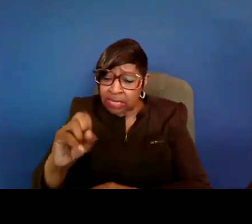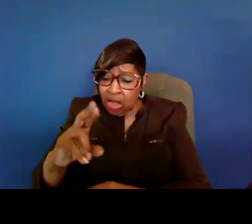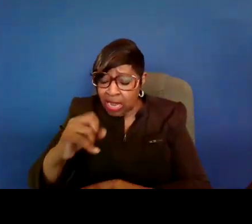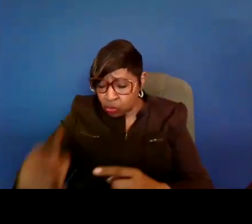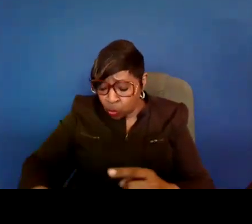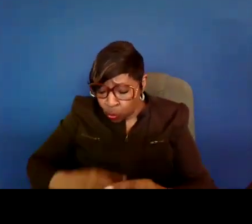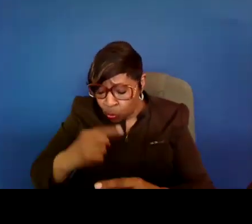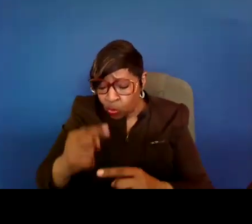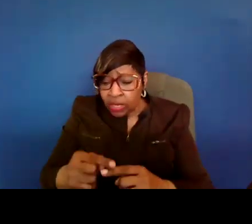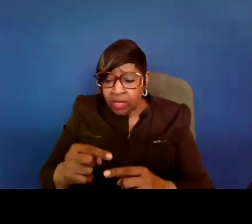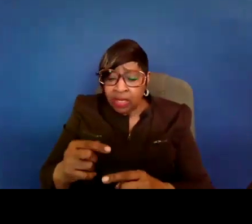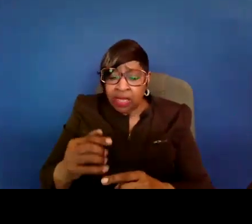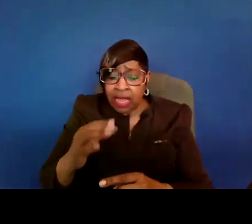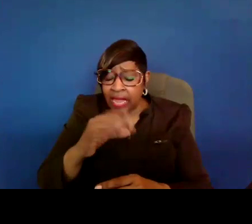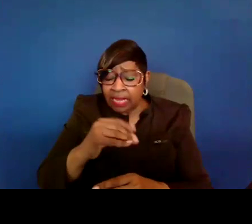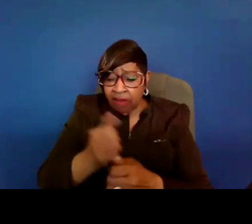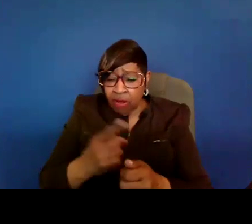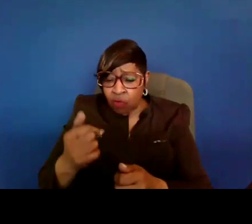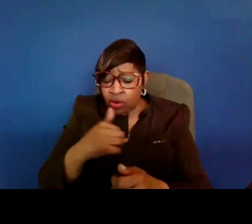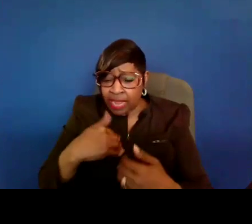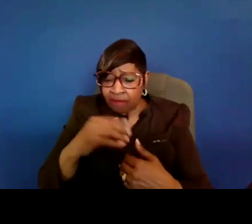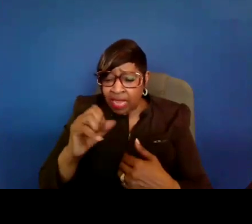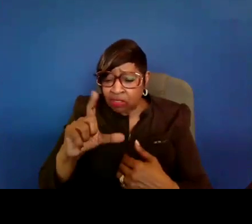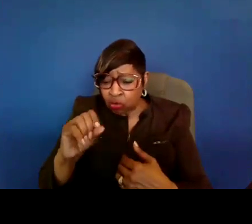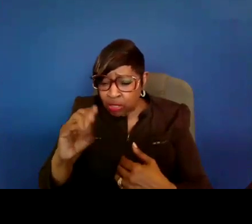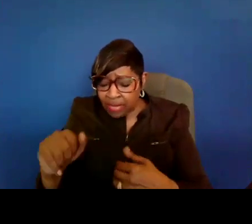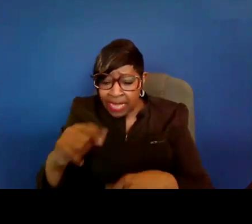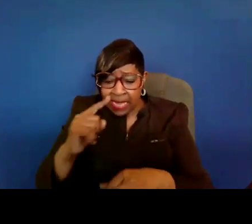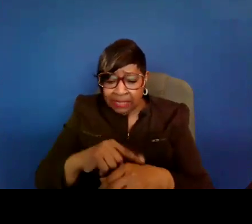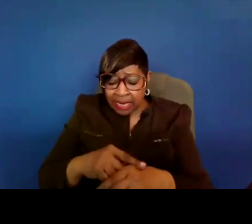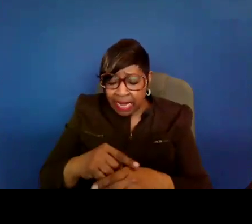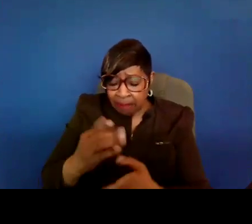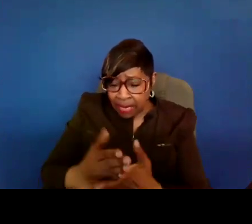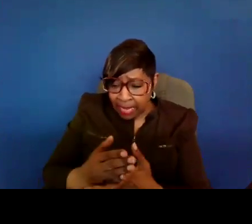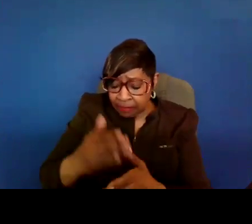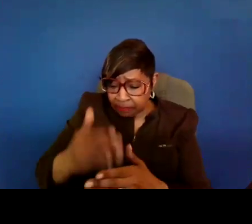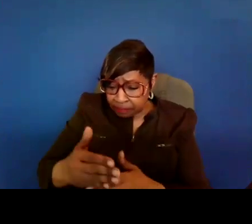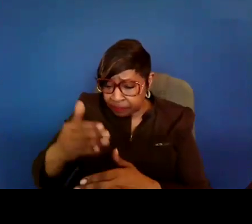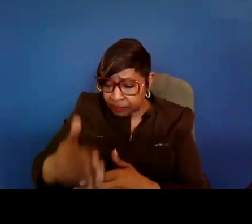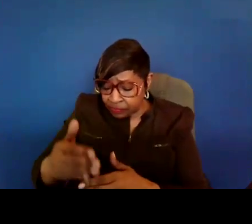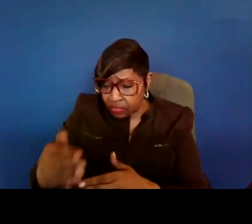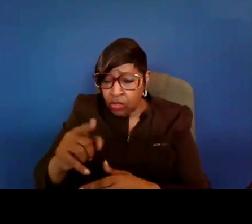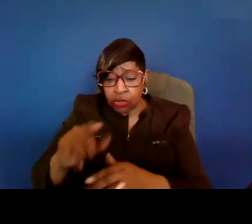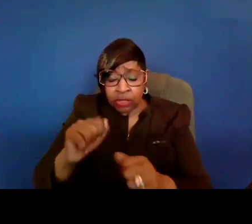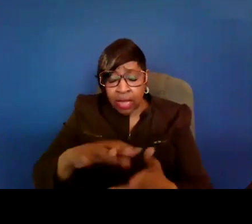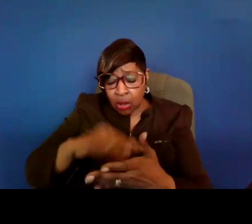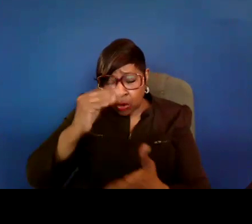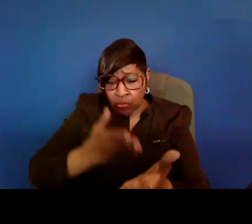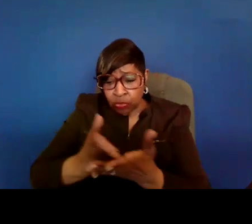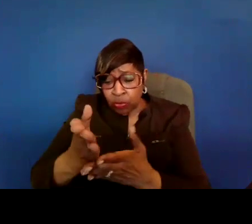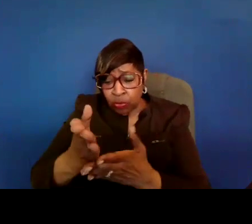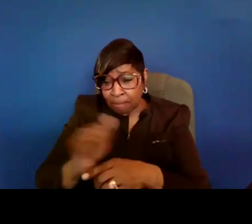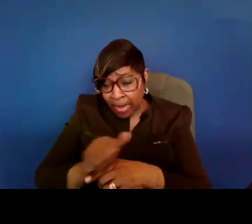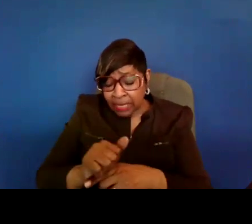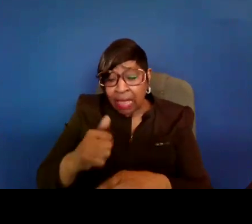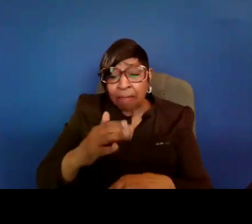have also for everyone, we got our slow-mo, we have our time lapse. It's, you know, you can learn by practice. My advice would